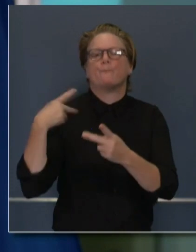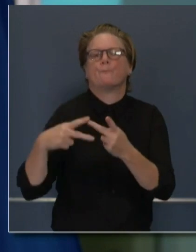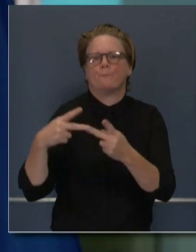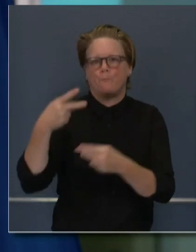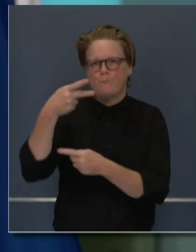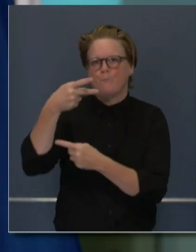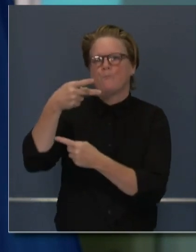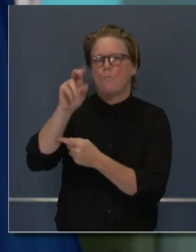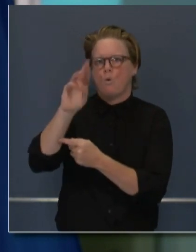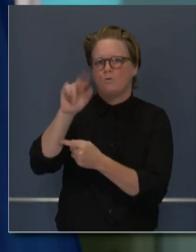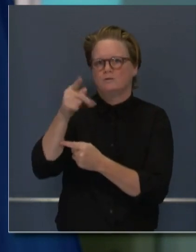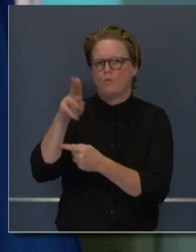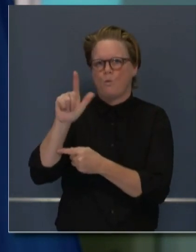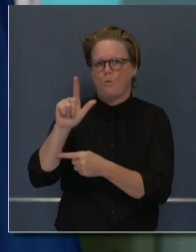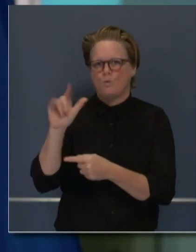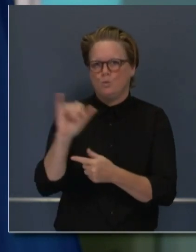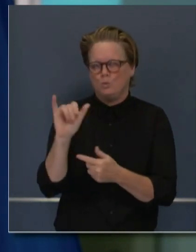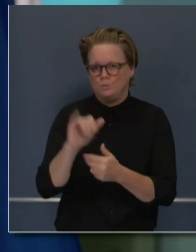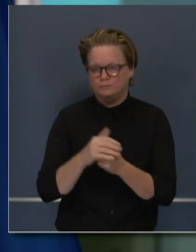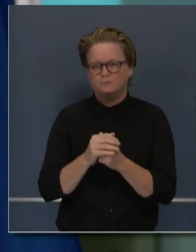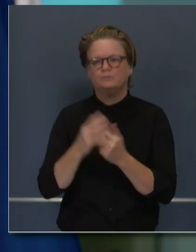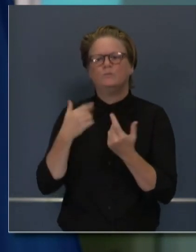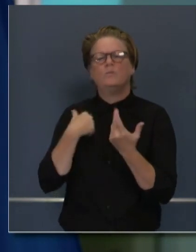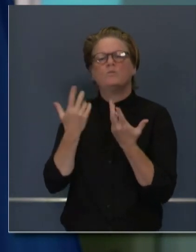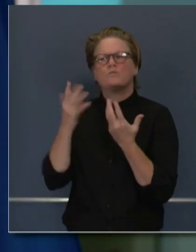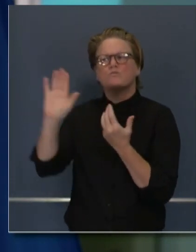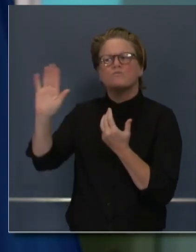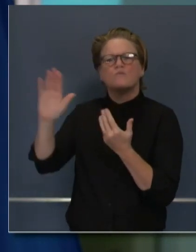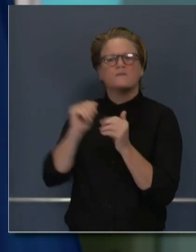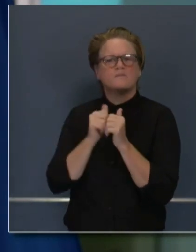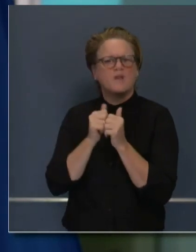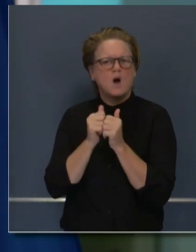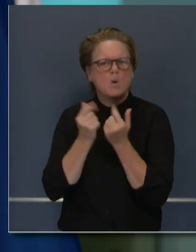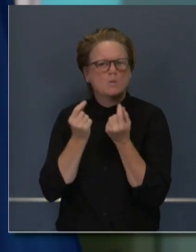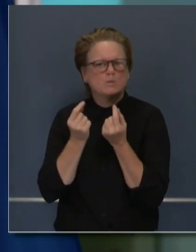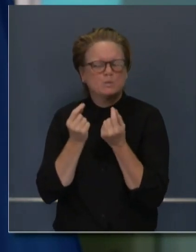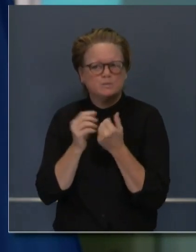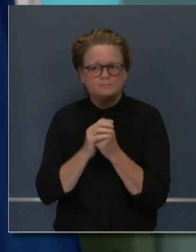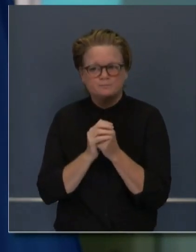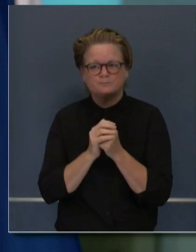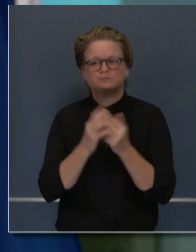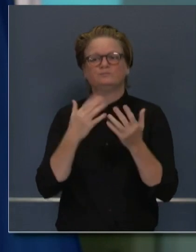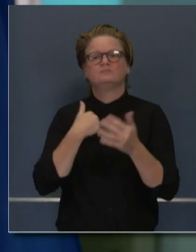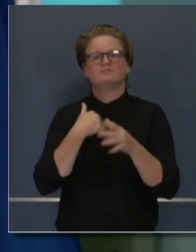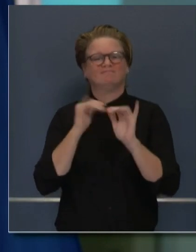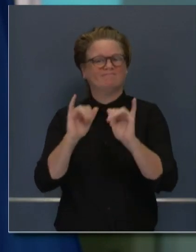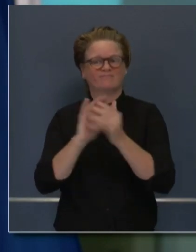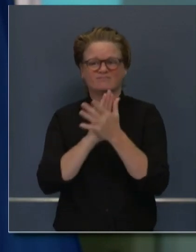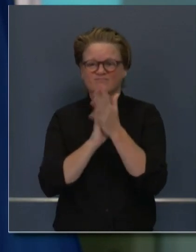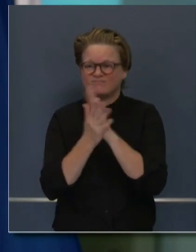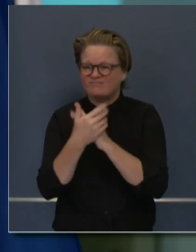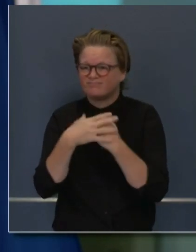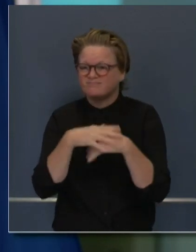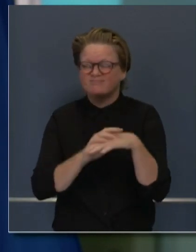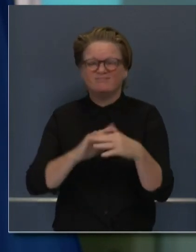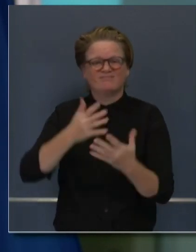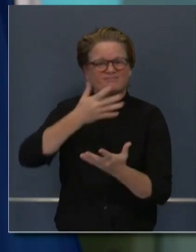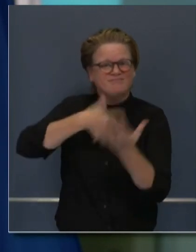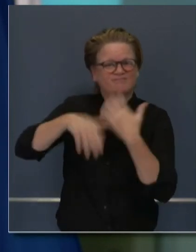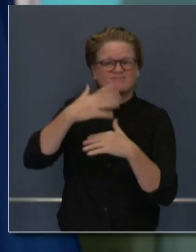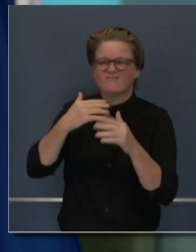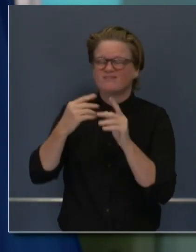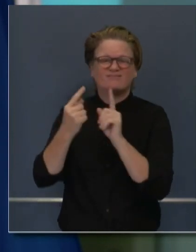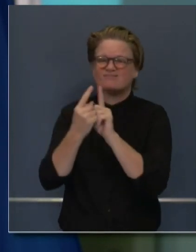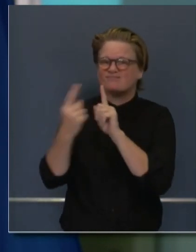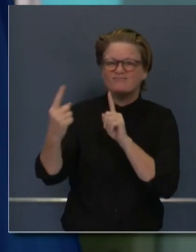those protocols as it relates to curfews. Always wash your hand and minimize mixing. Now, on the minimize mixing, I would